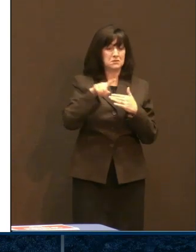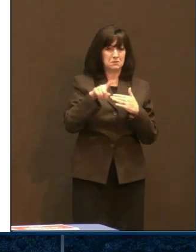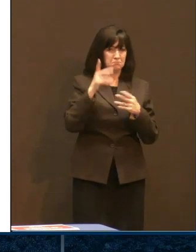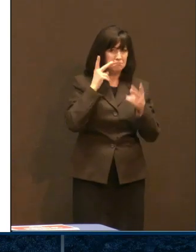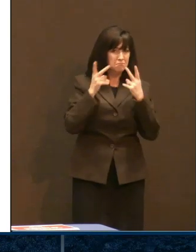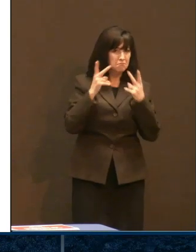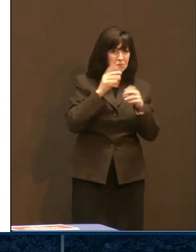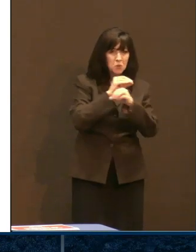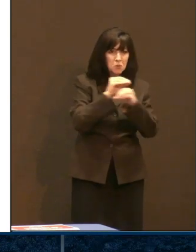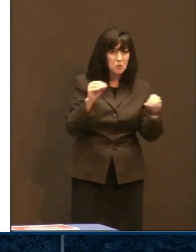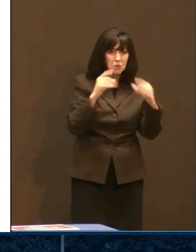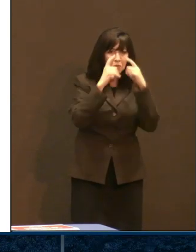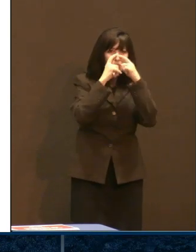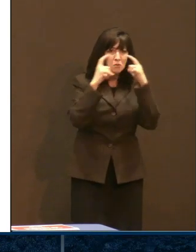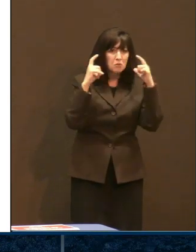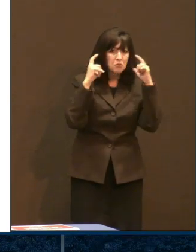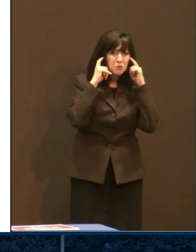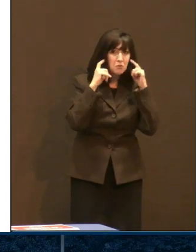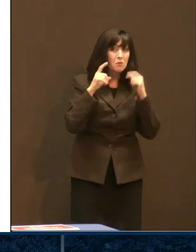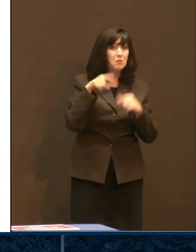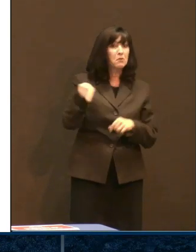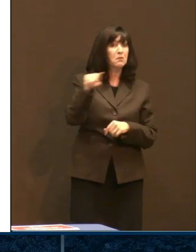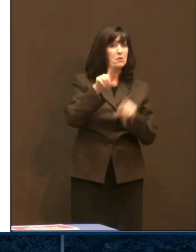masks and clearly not social distancing.